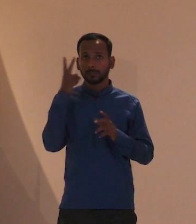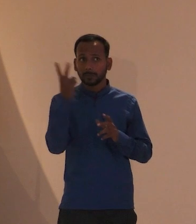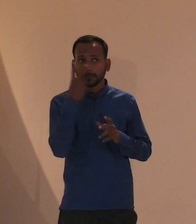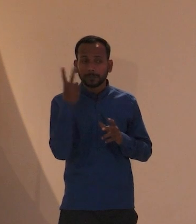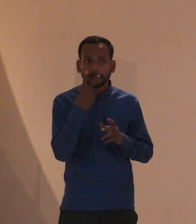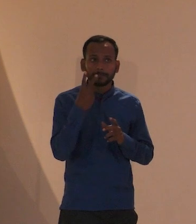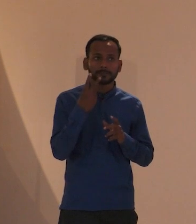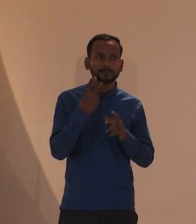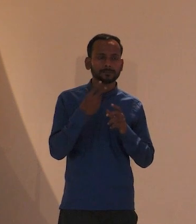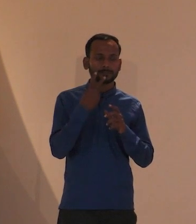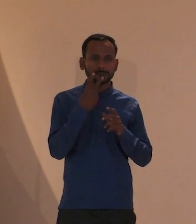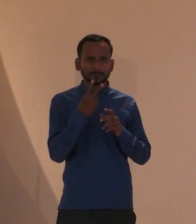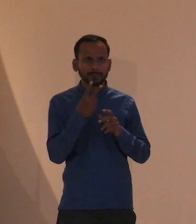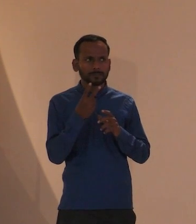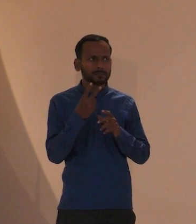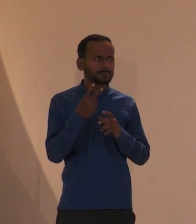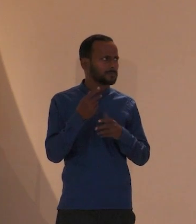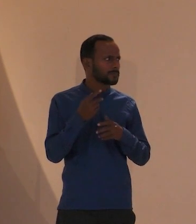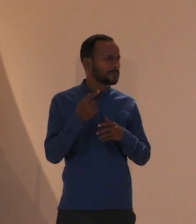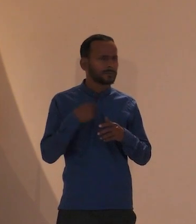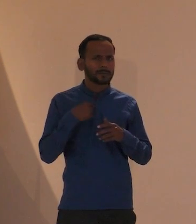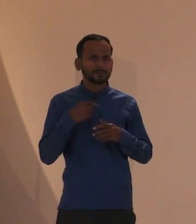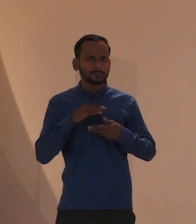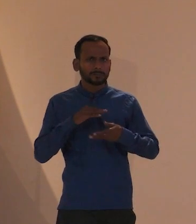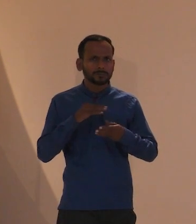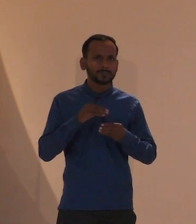and I engage with tell me, ye to hamara Bal Krishna hai.